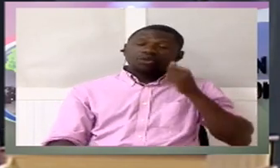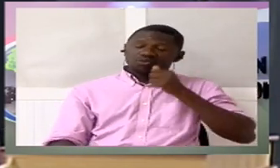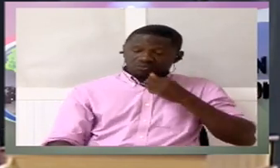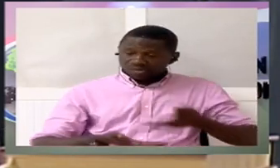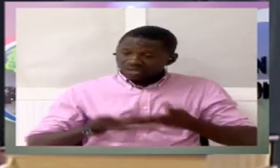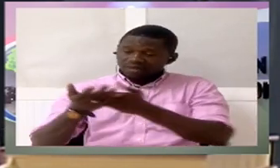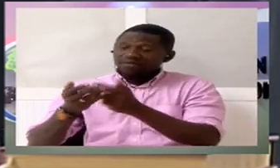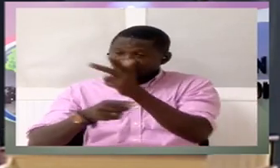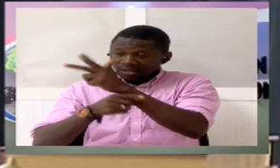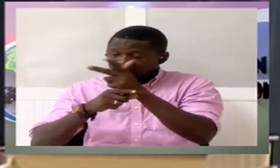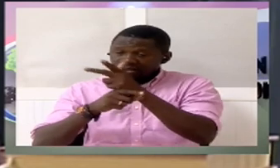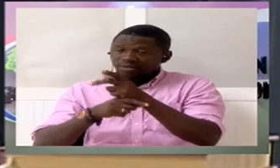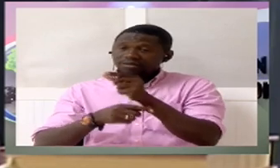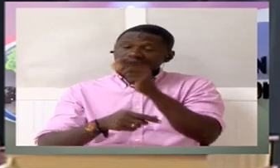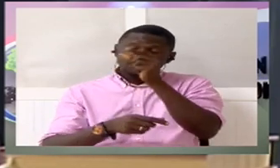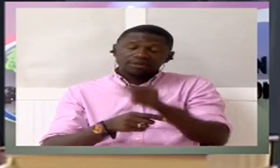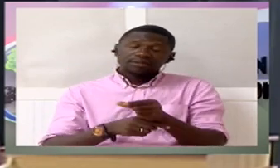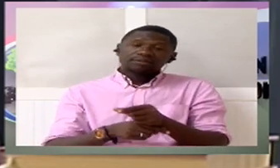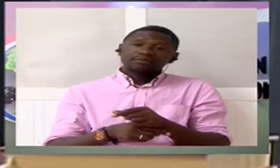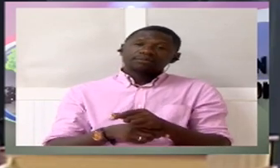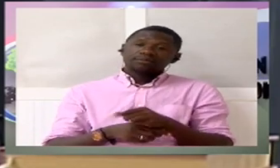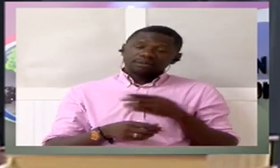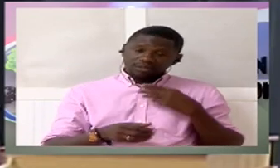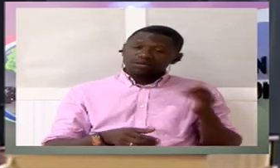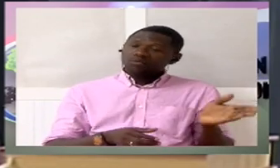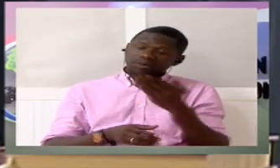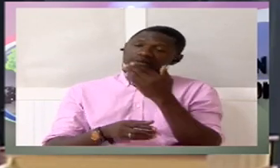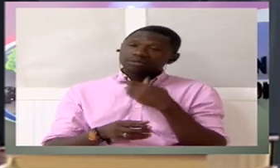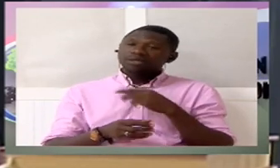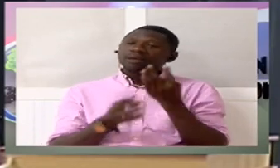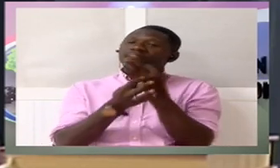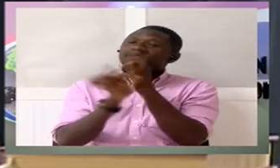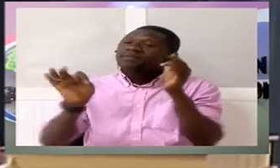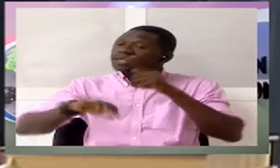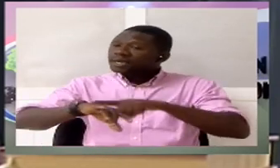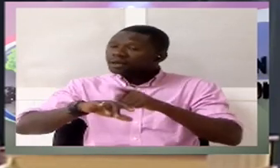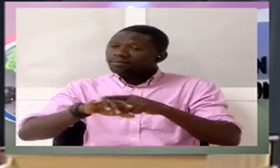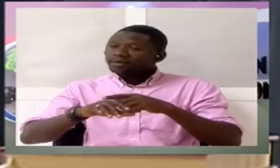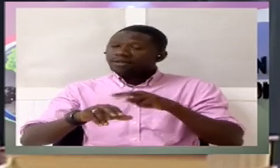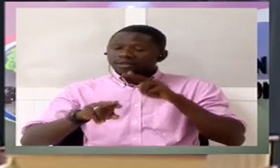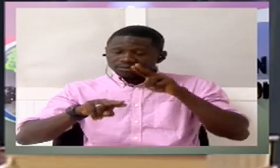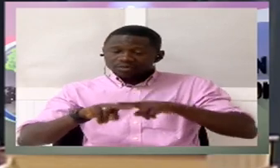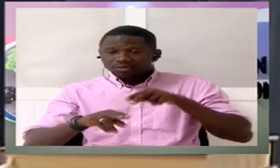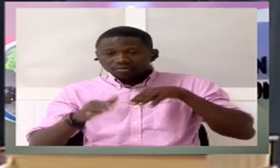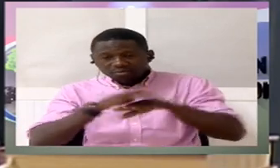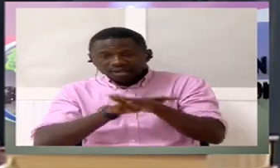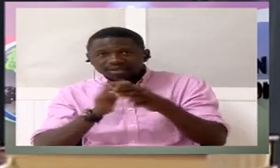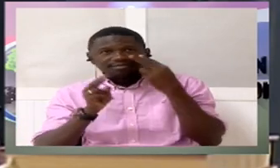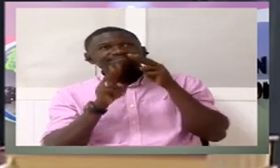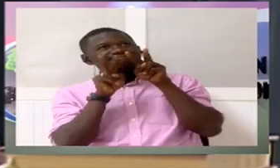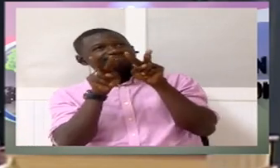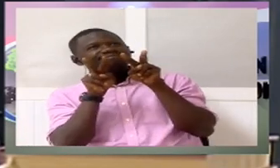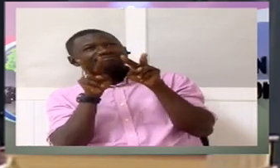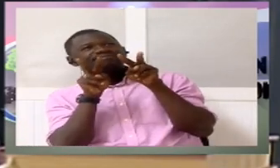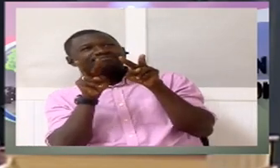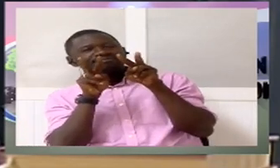to the prison officers. Ka samba ika jubeje in the free period. And they used to watch them there Nio when they are free.